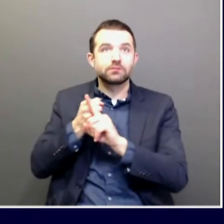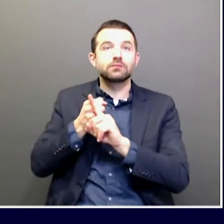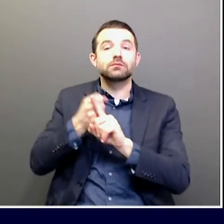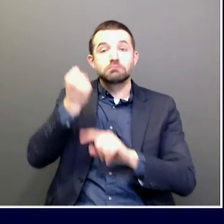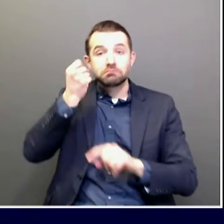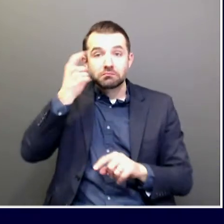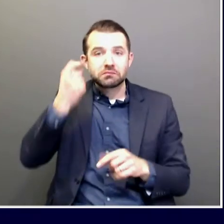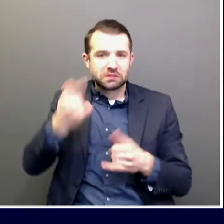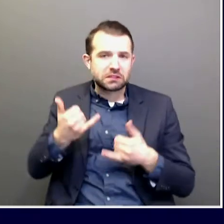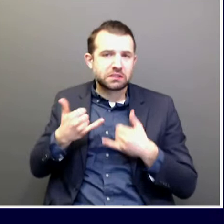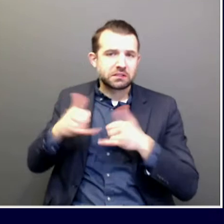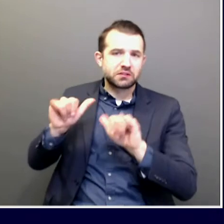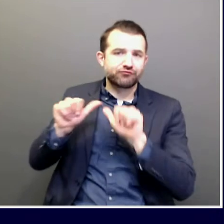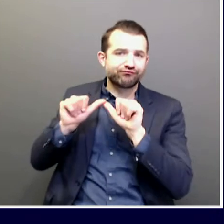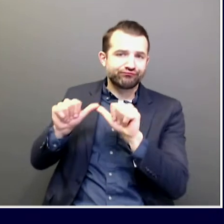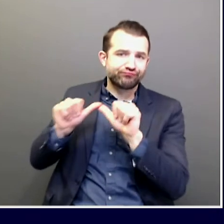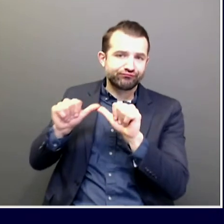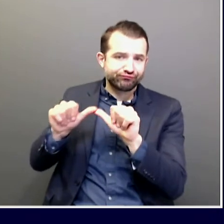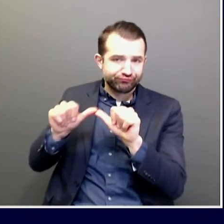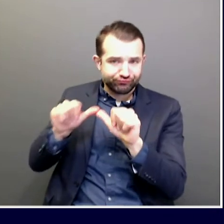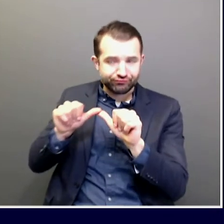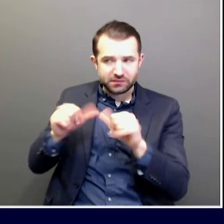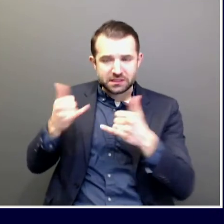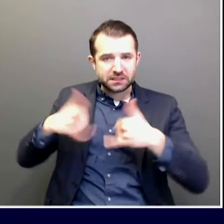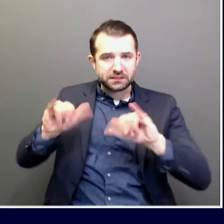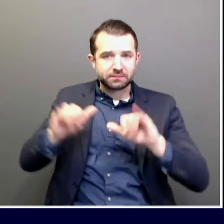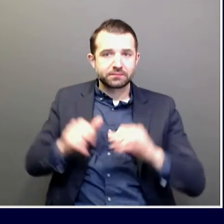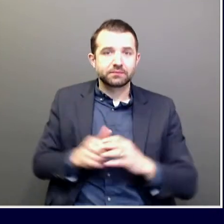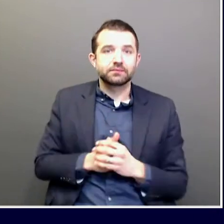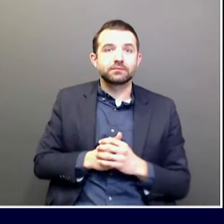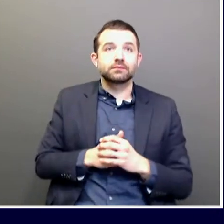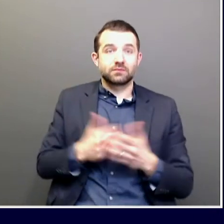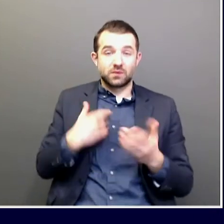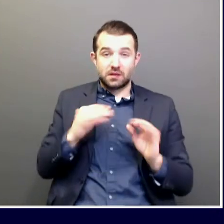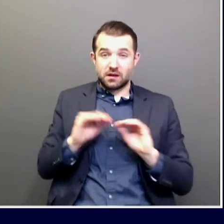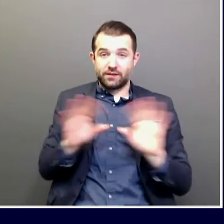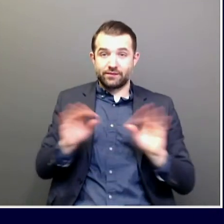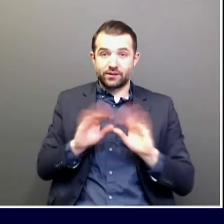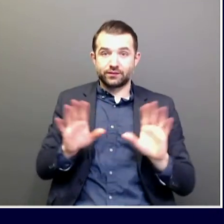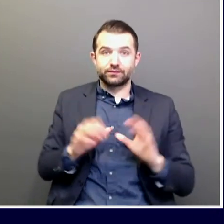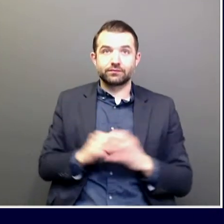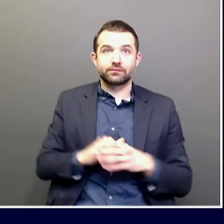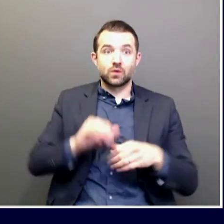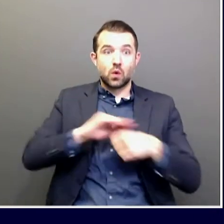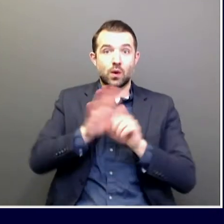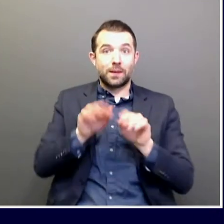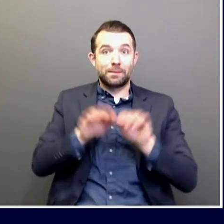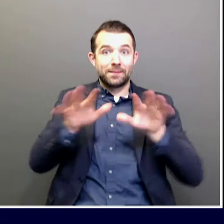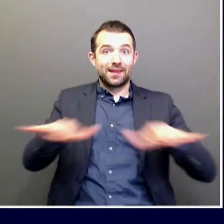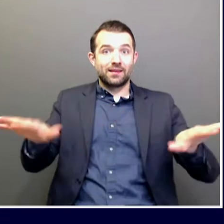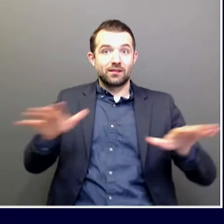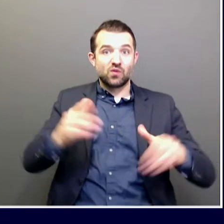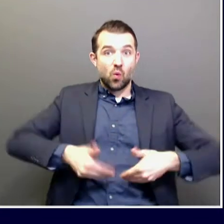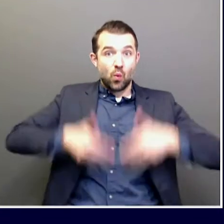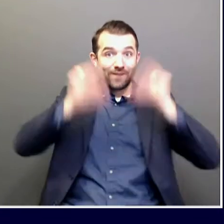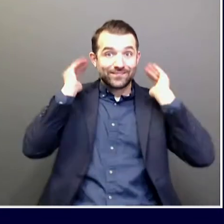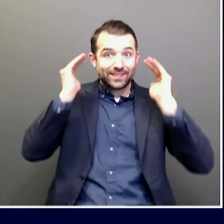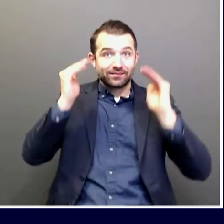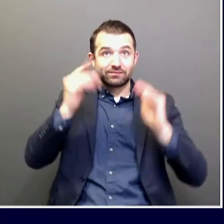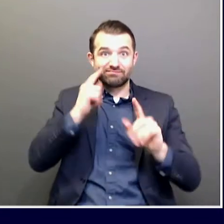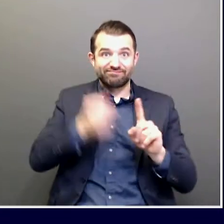line on the differences between the two. And without being in a state of prediction here, what would need to